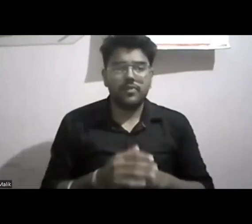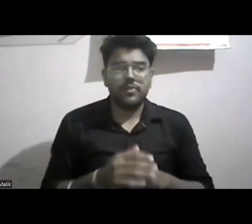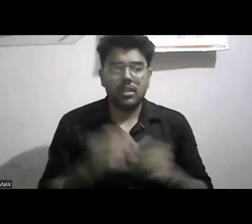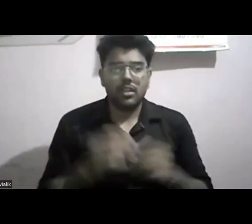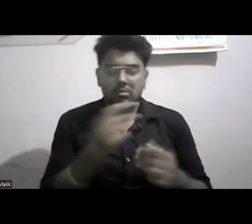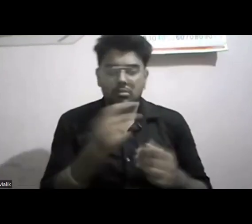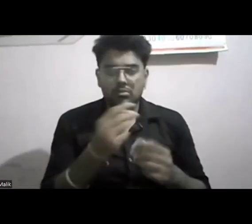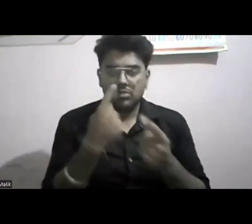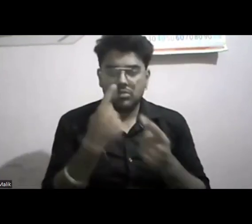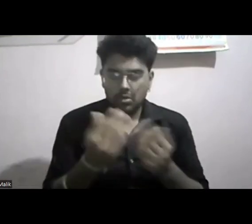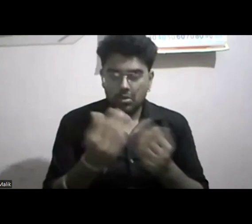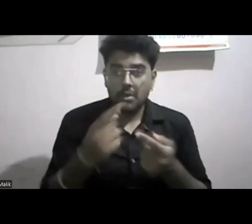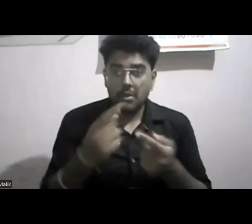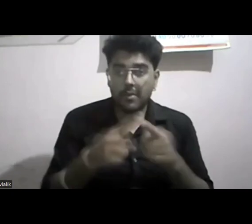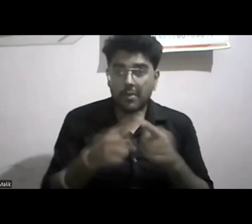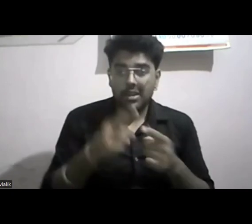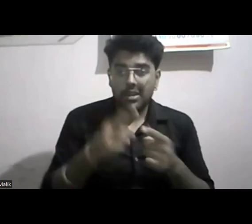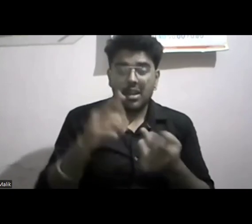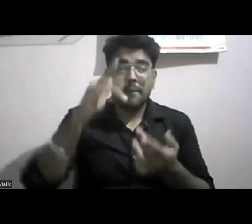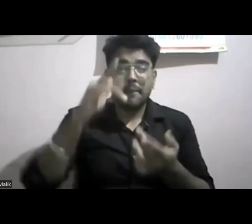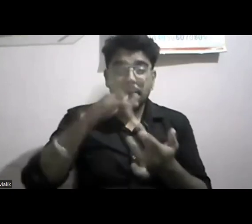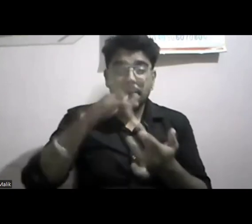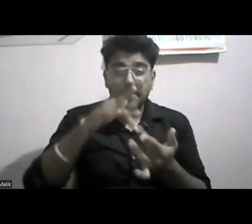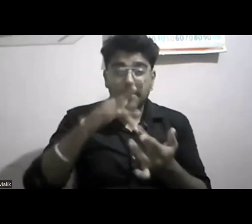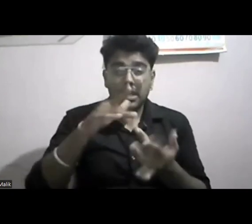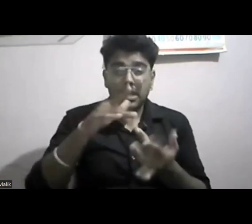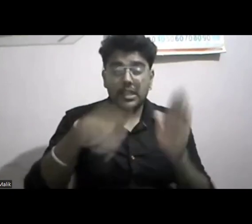considered as a problem,